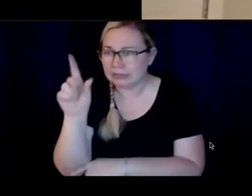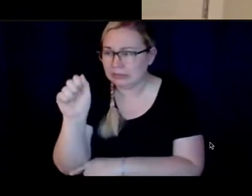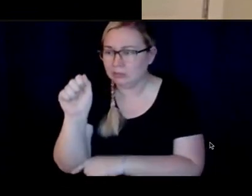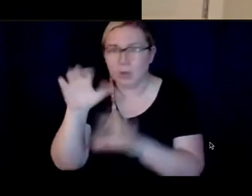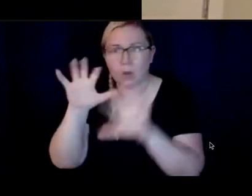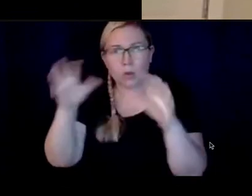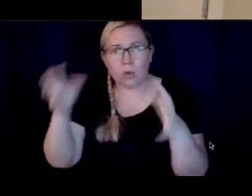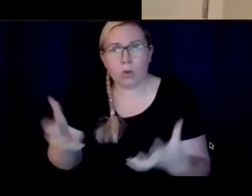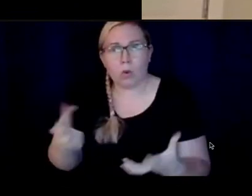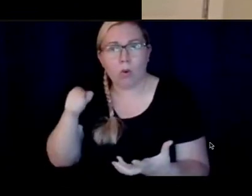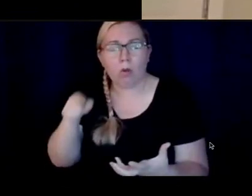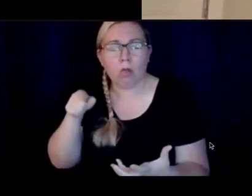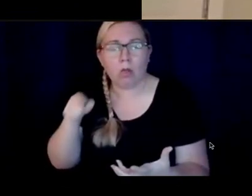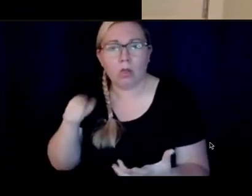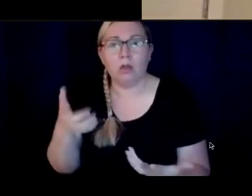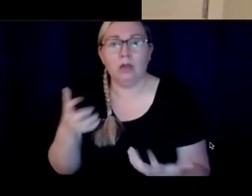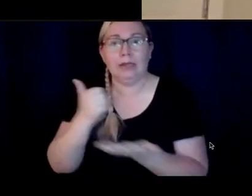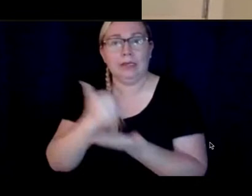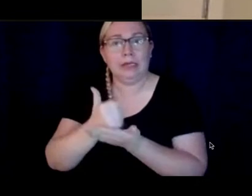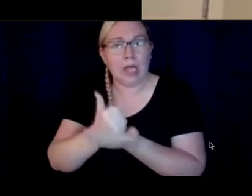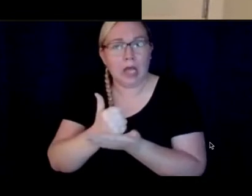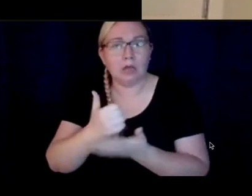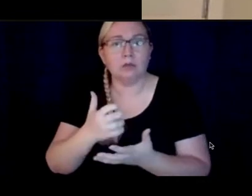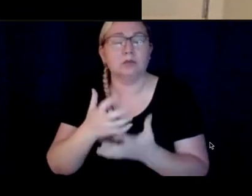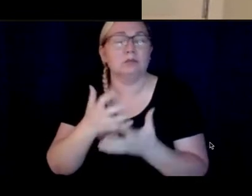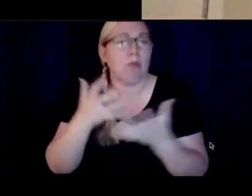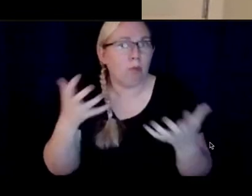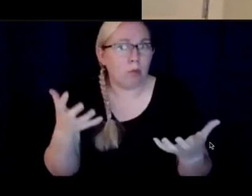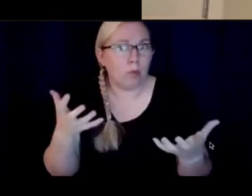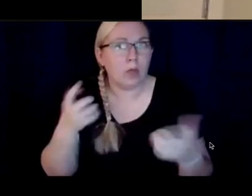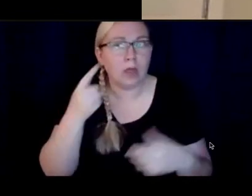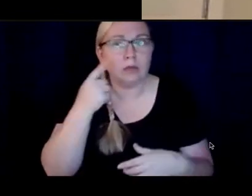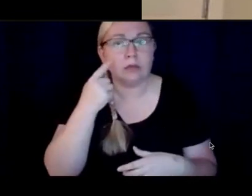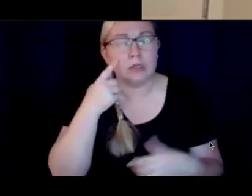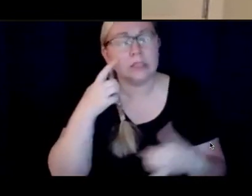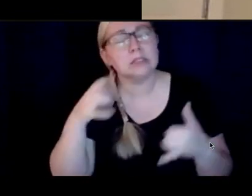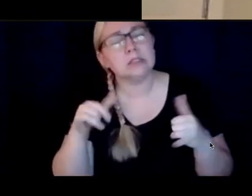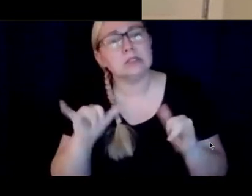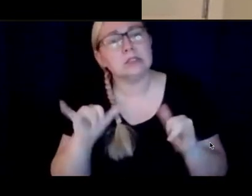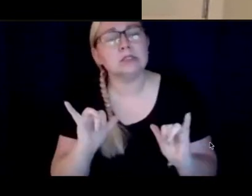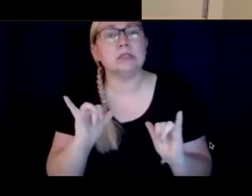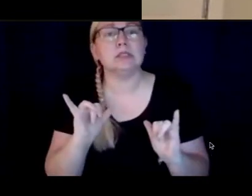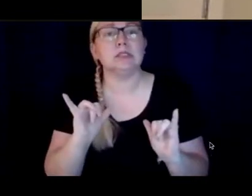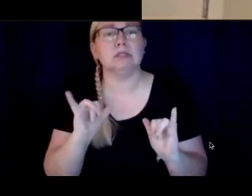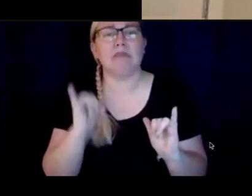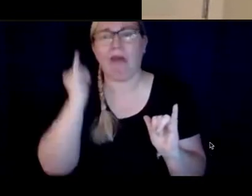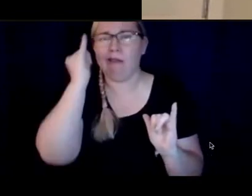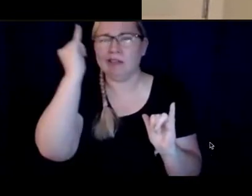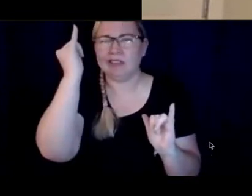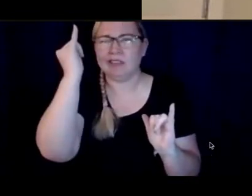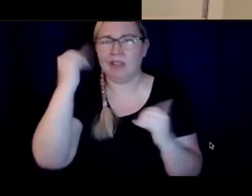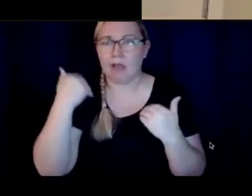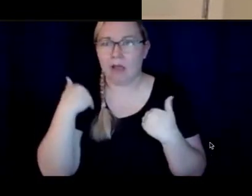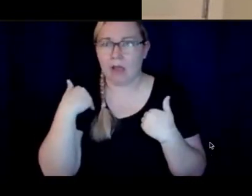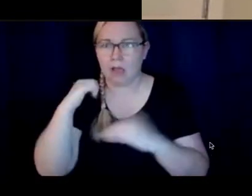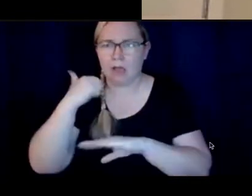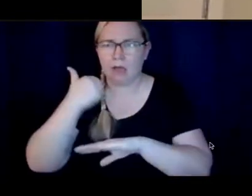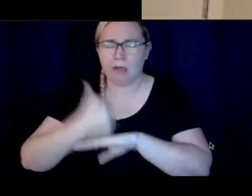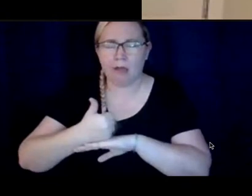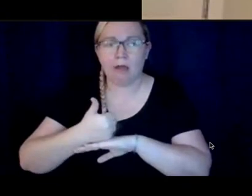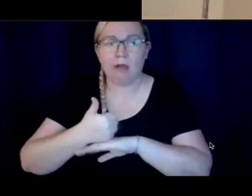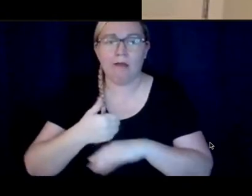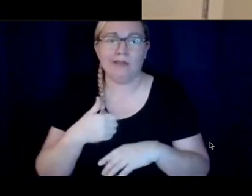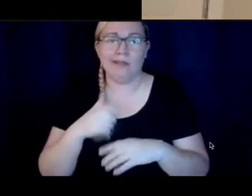think for the poster, I think there's still this idea that